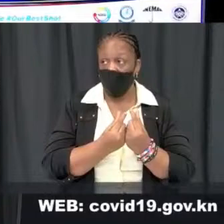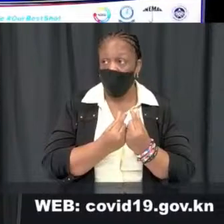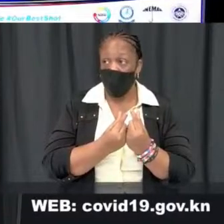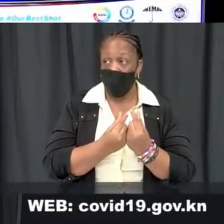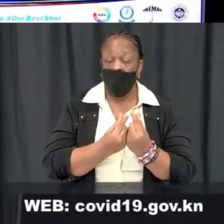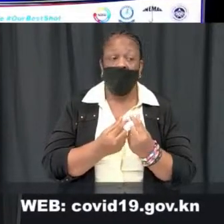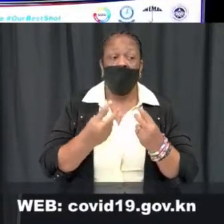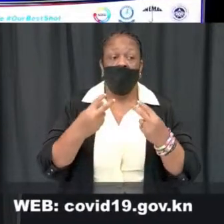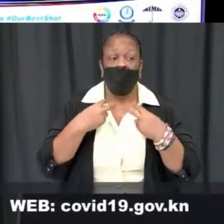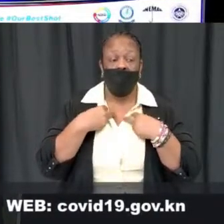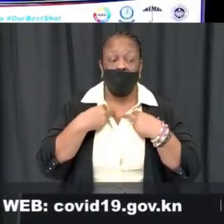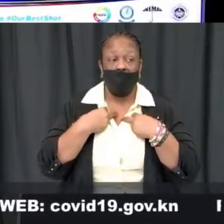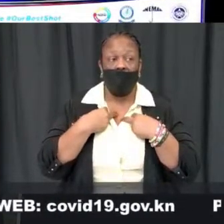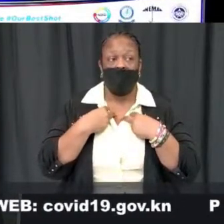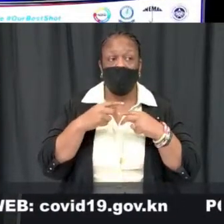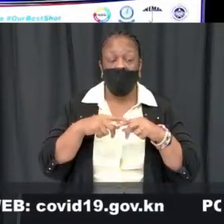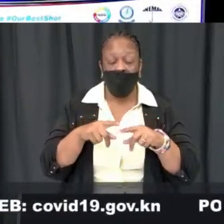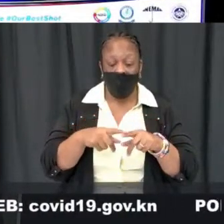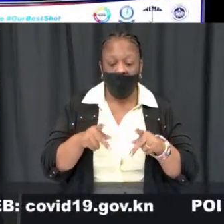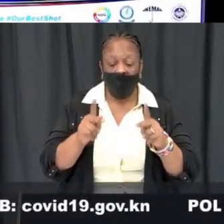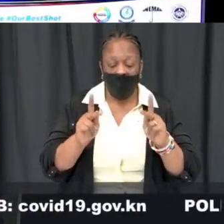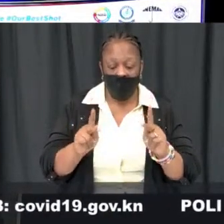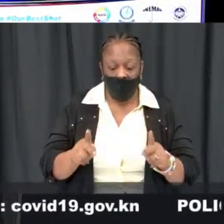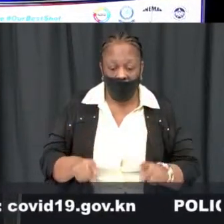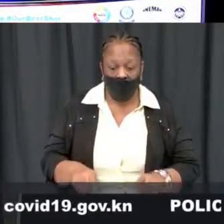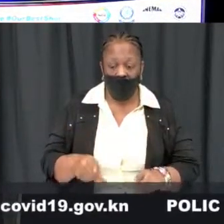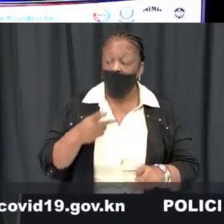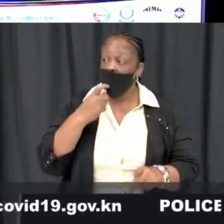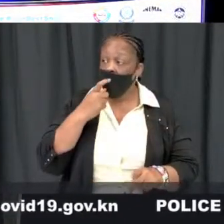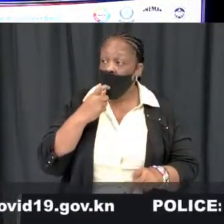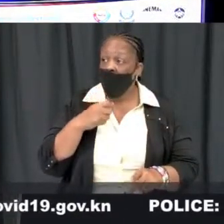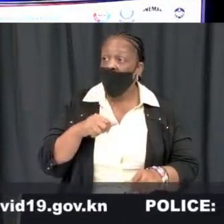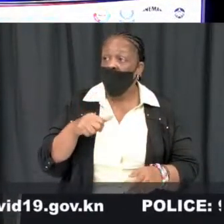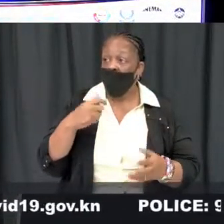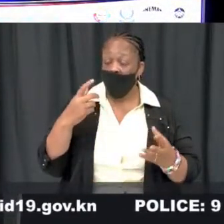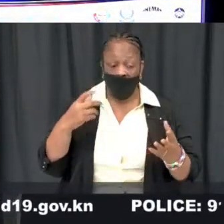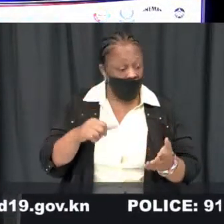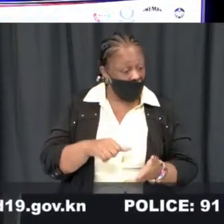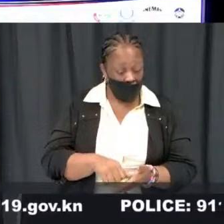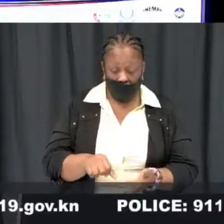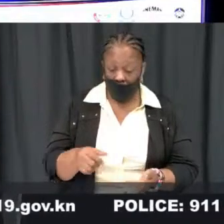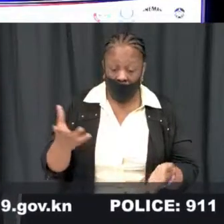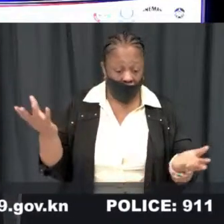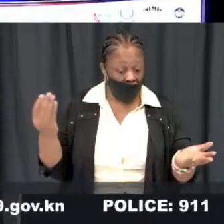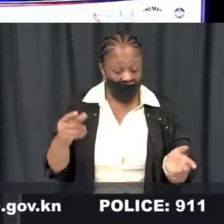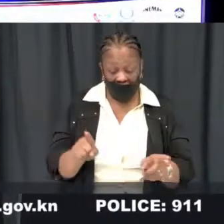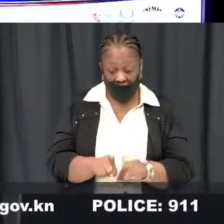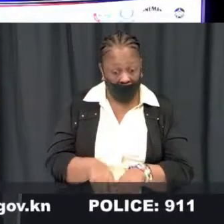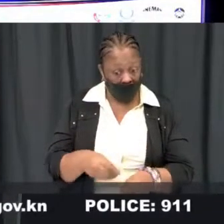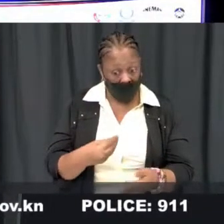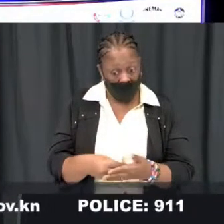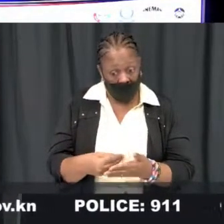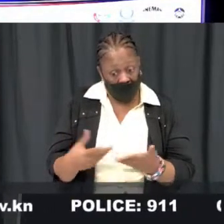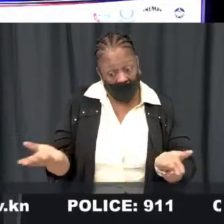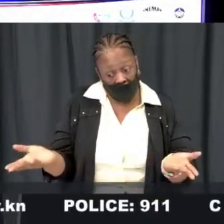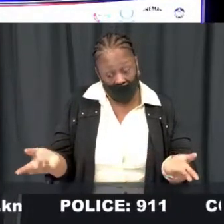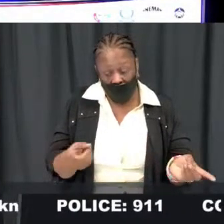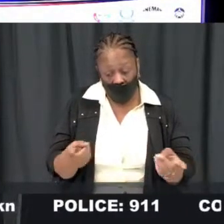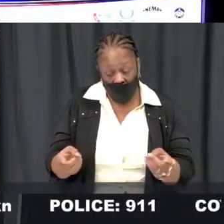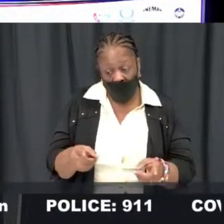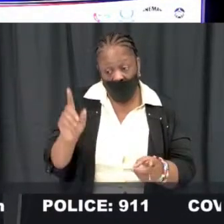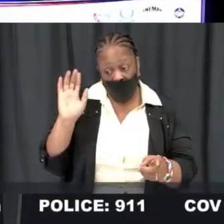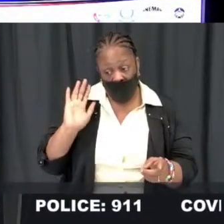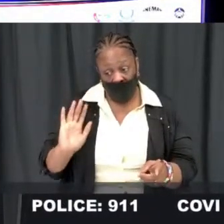compliance officers and members of the security forces who are paid their regular monthly salaries to do their